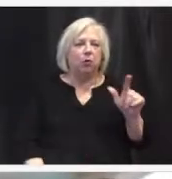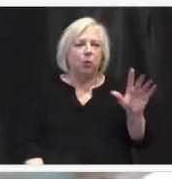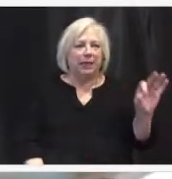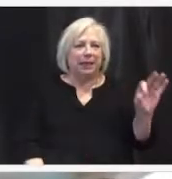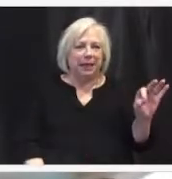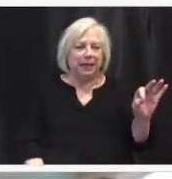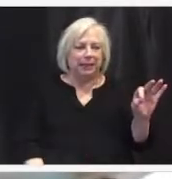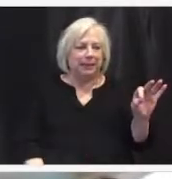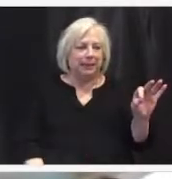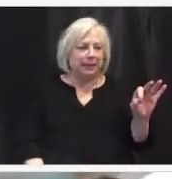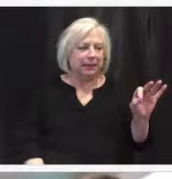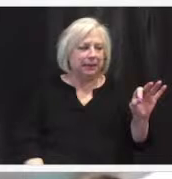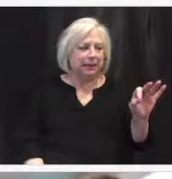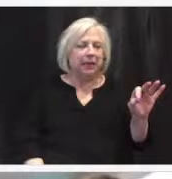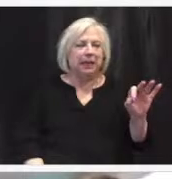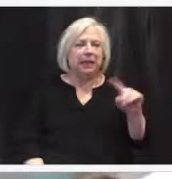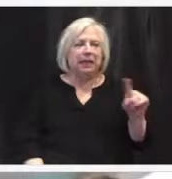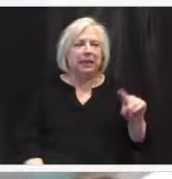29,